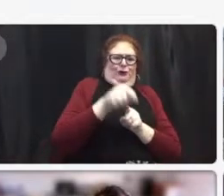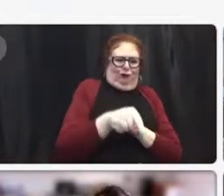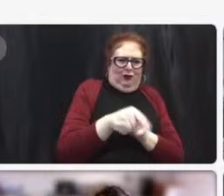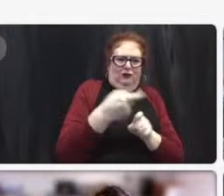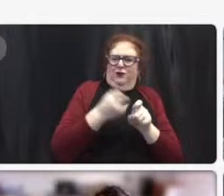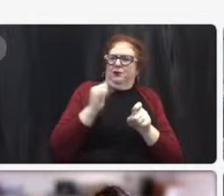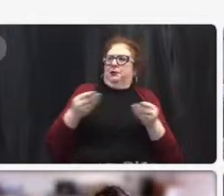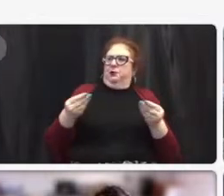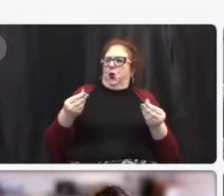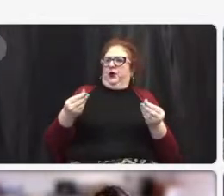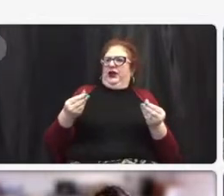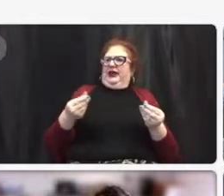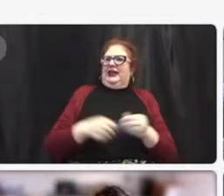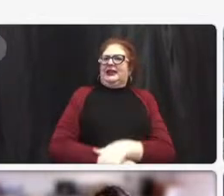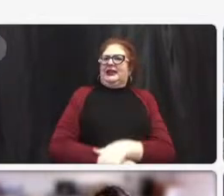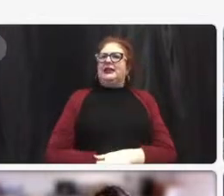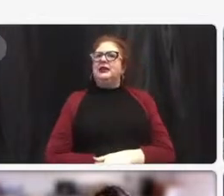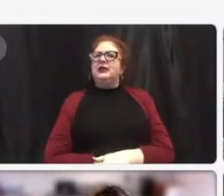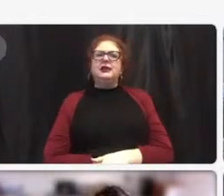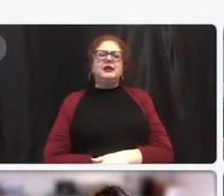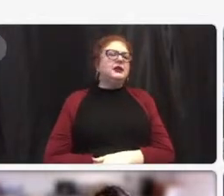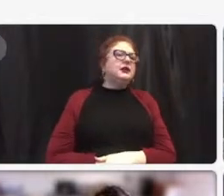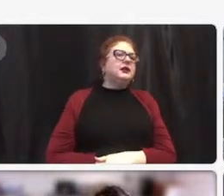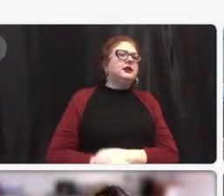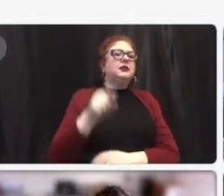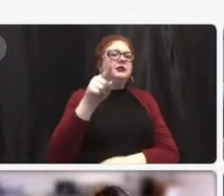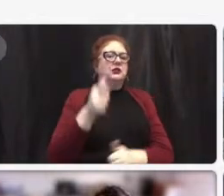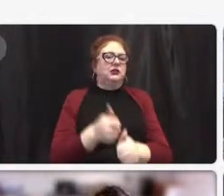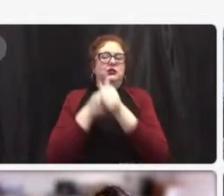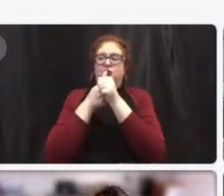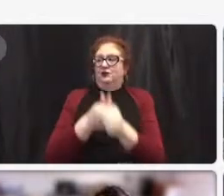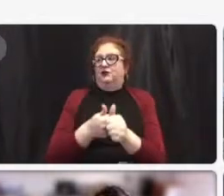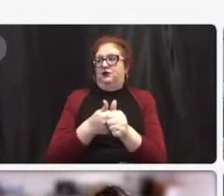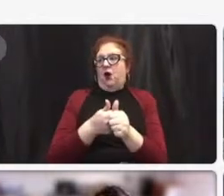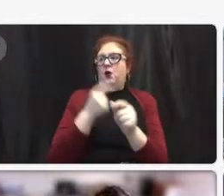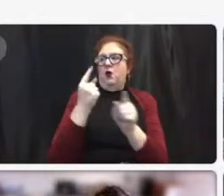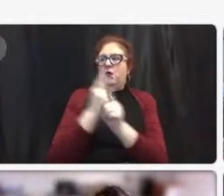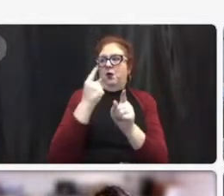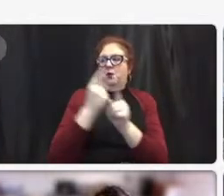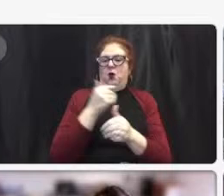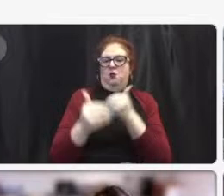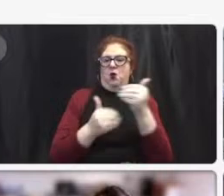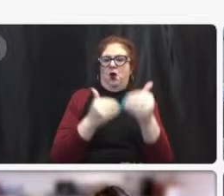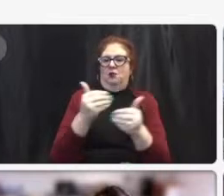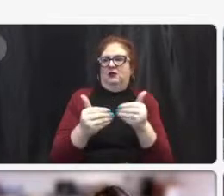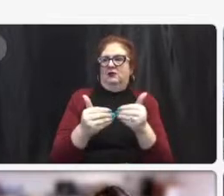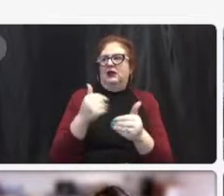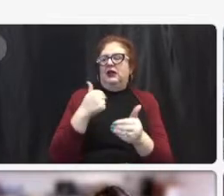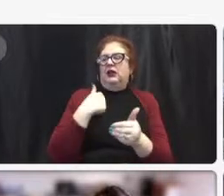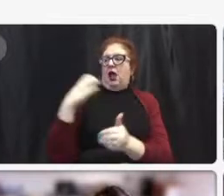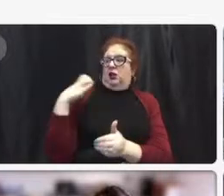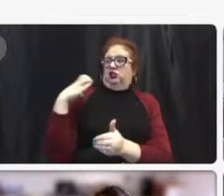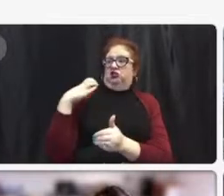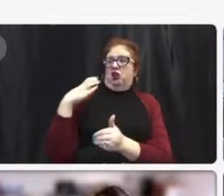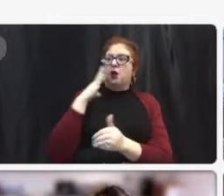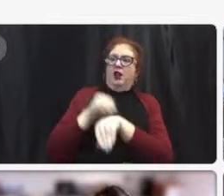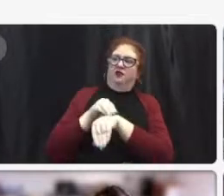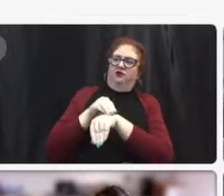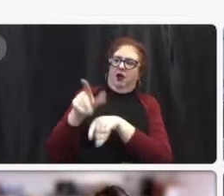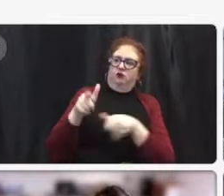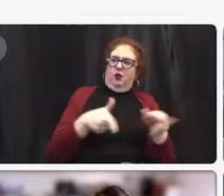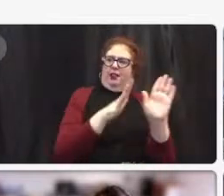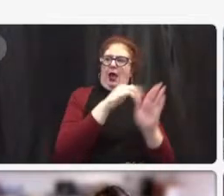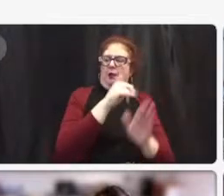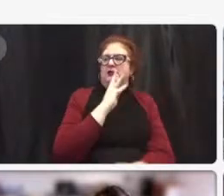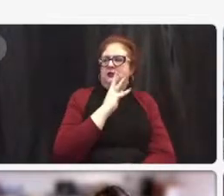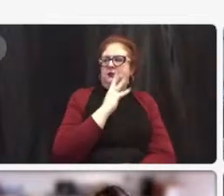All right. For maximum due process, Chair, I would recommend that you allow him to speak. Thank you.